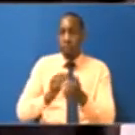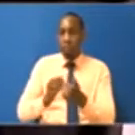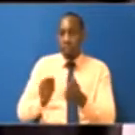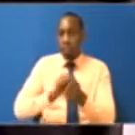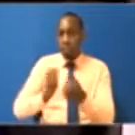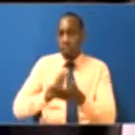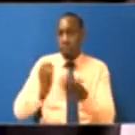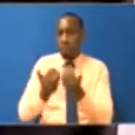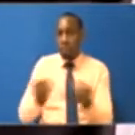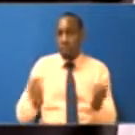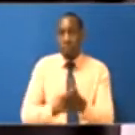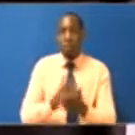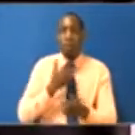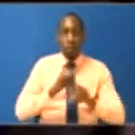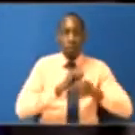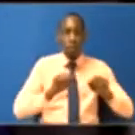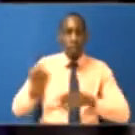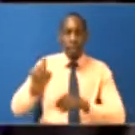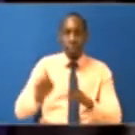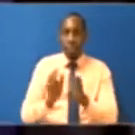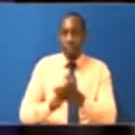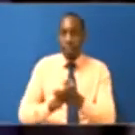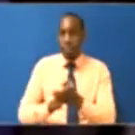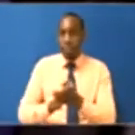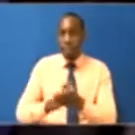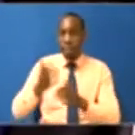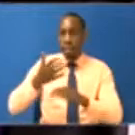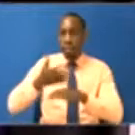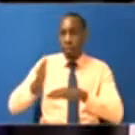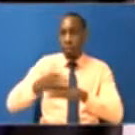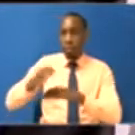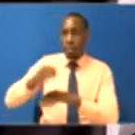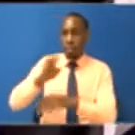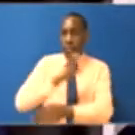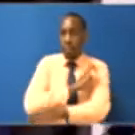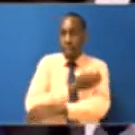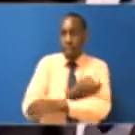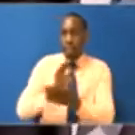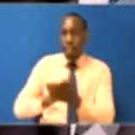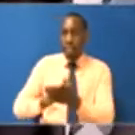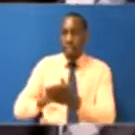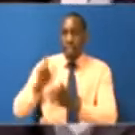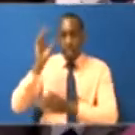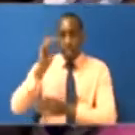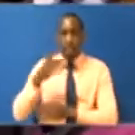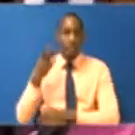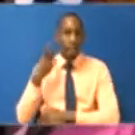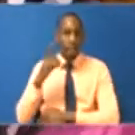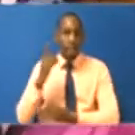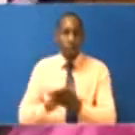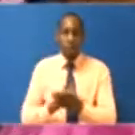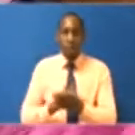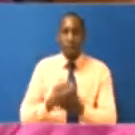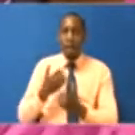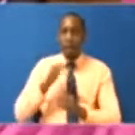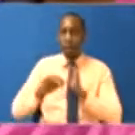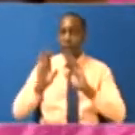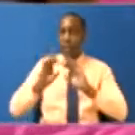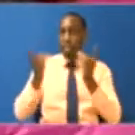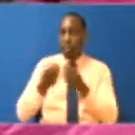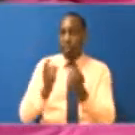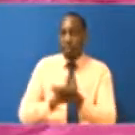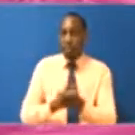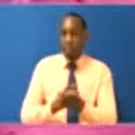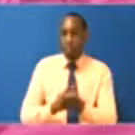about how to clean up nairobi and talk about the recycling plant and waste to energy in in landorus and just moving that away we have an entire wing at